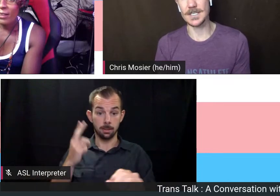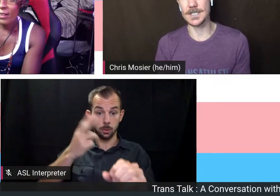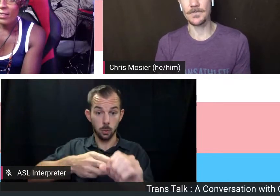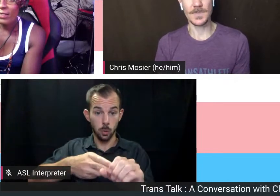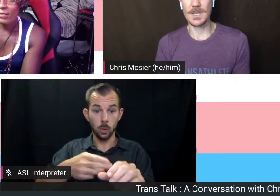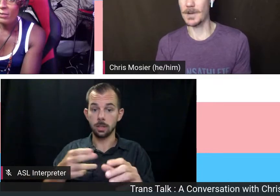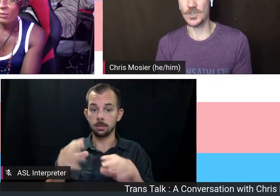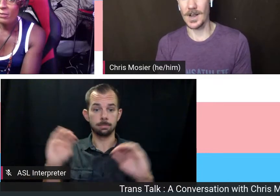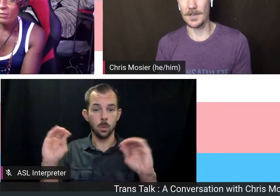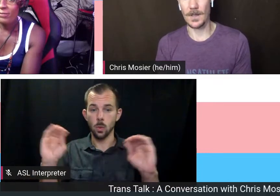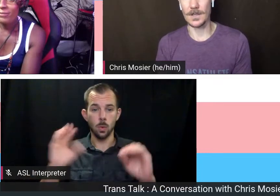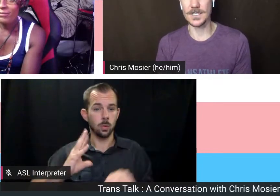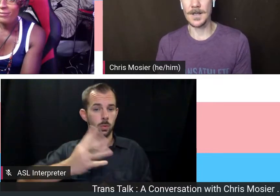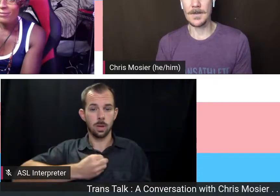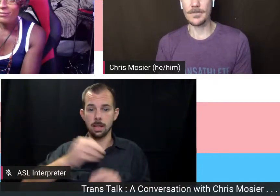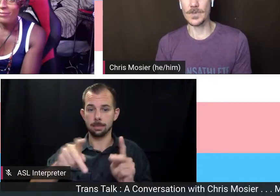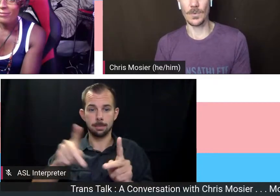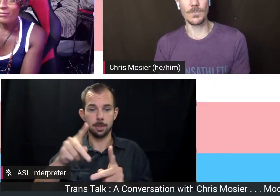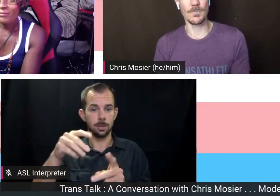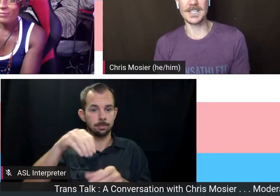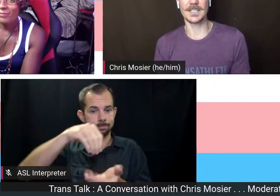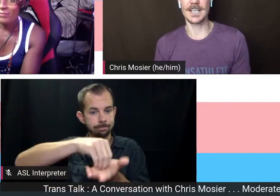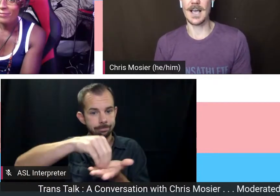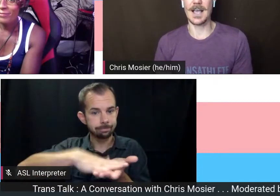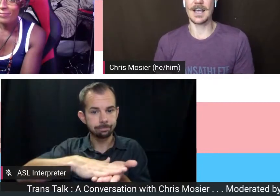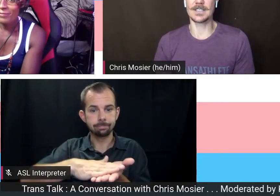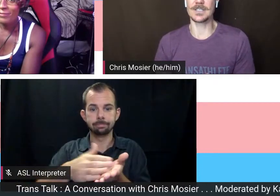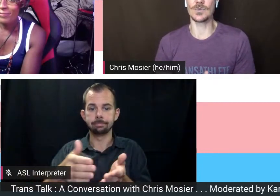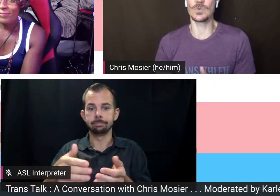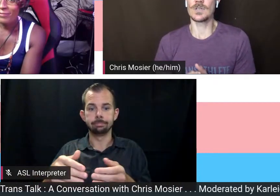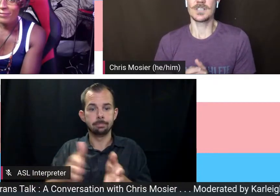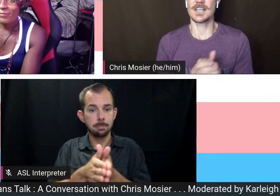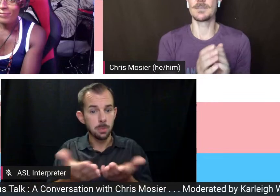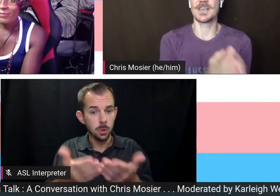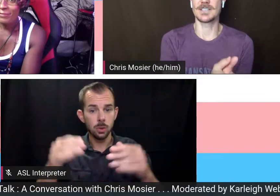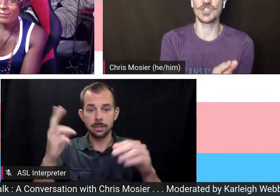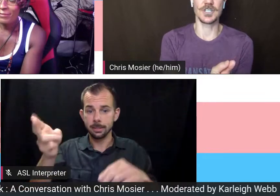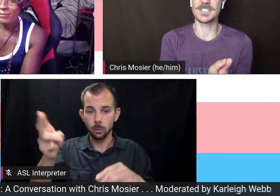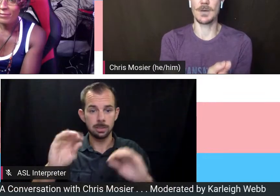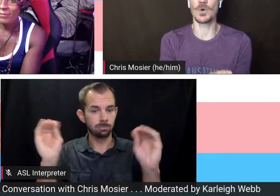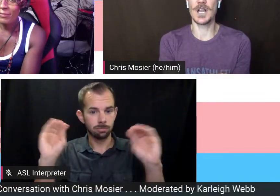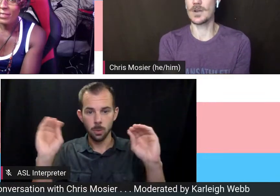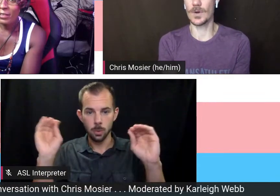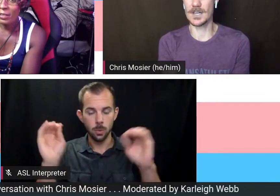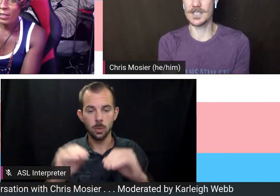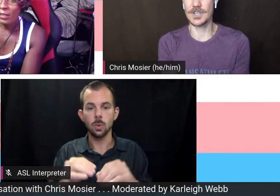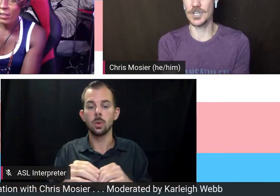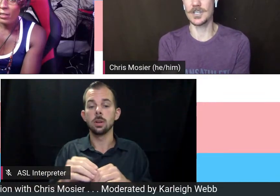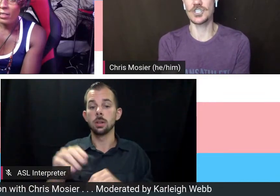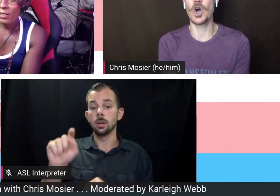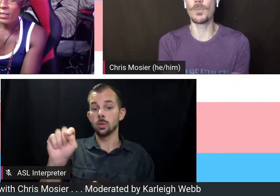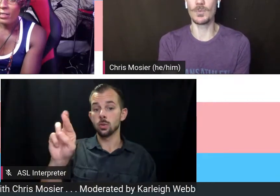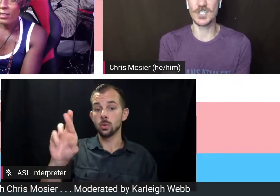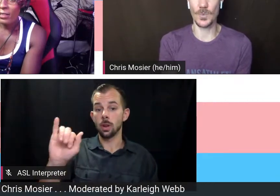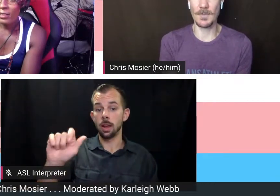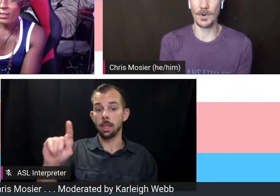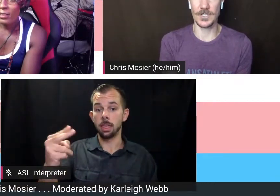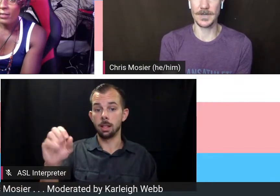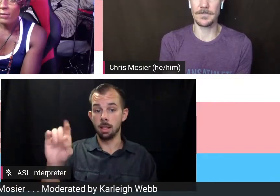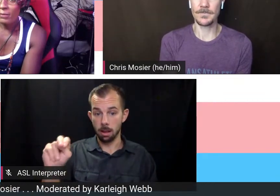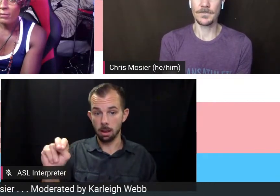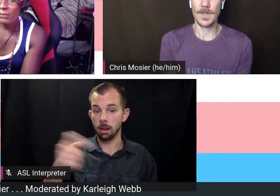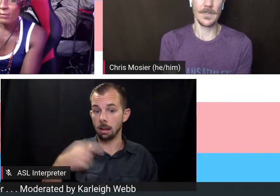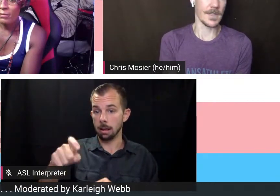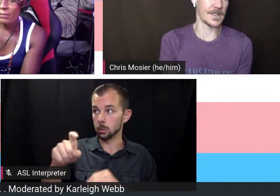running races, in my triathlons, basically I had to send a message to someone at an organization and just hope it was the